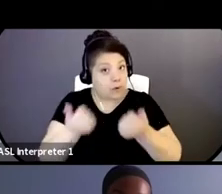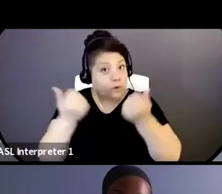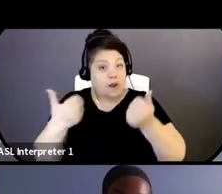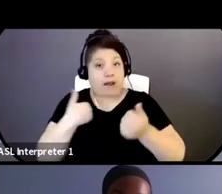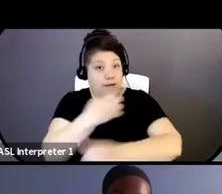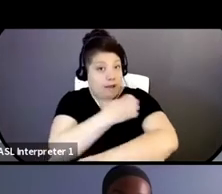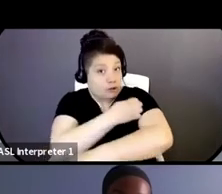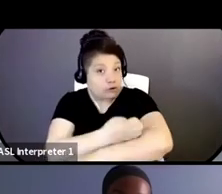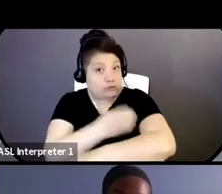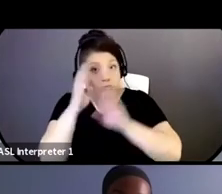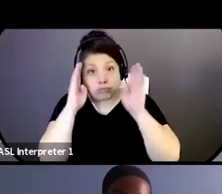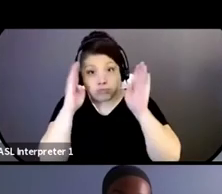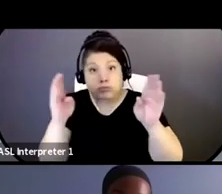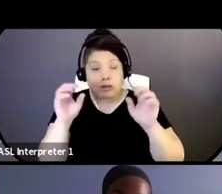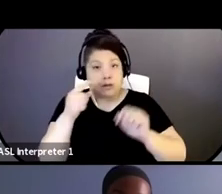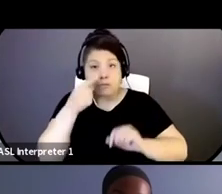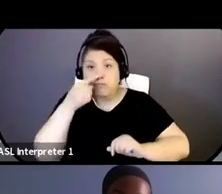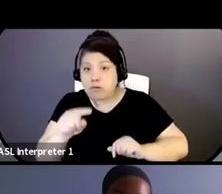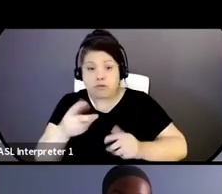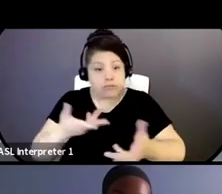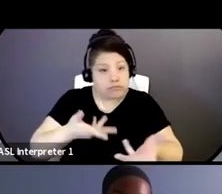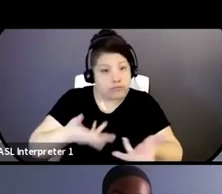to work with people who